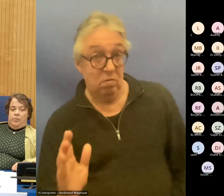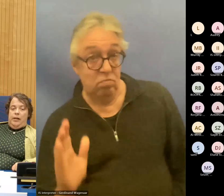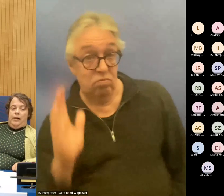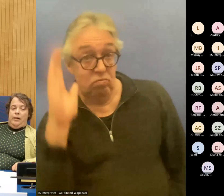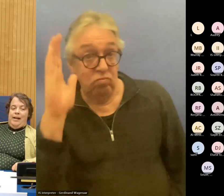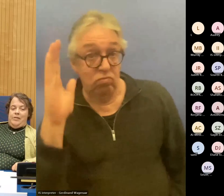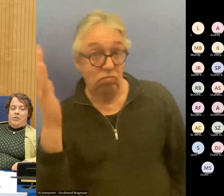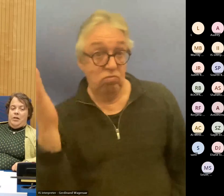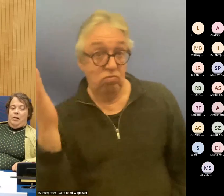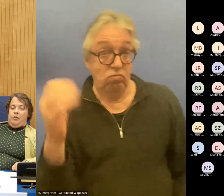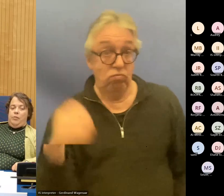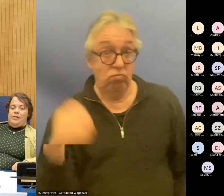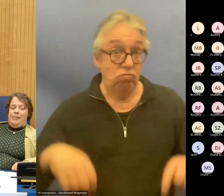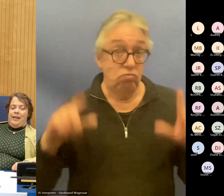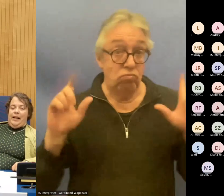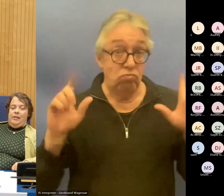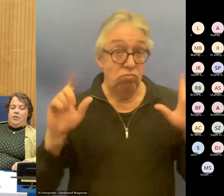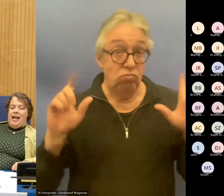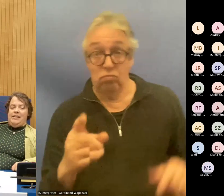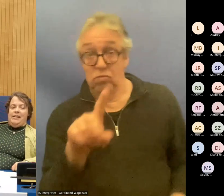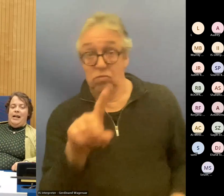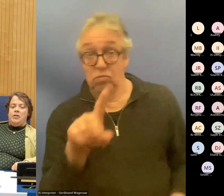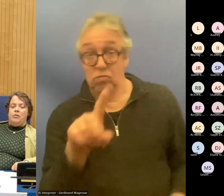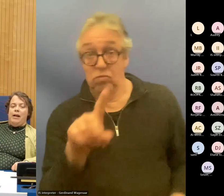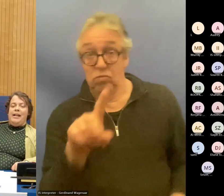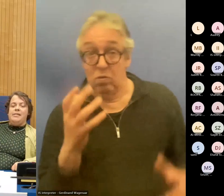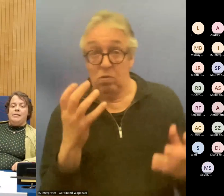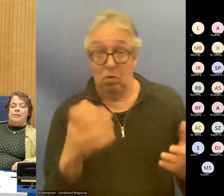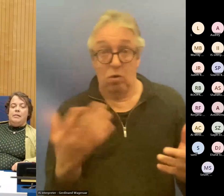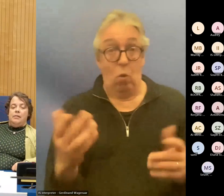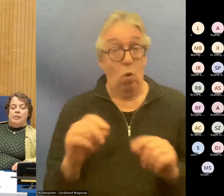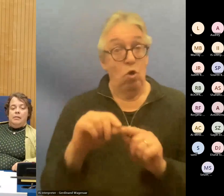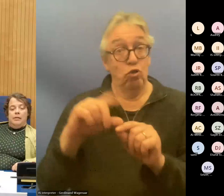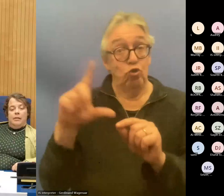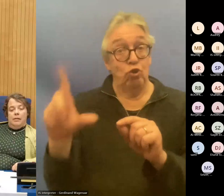to put a question or to put something in the chat that I should raise?